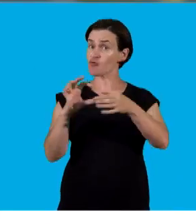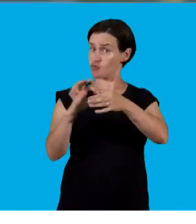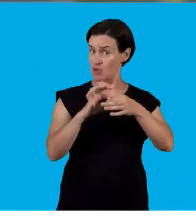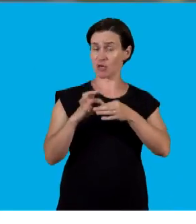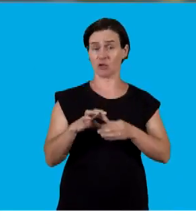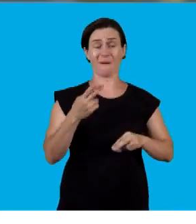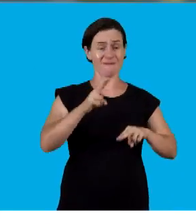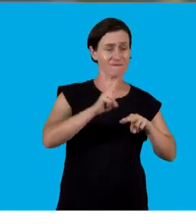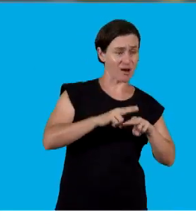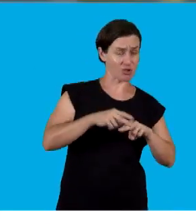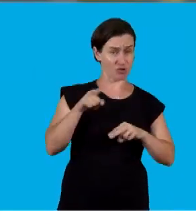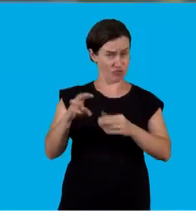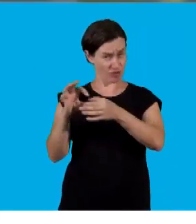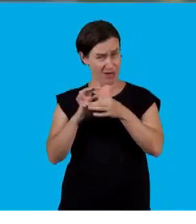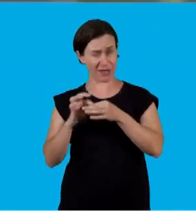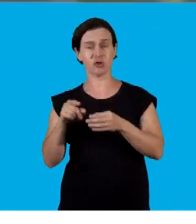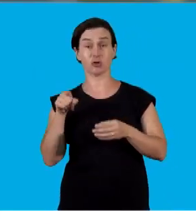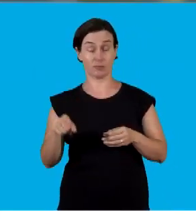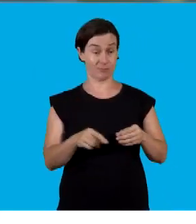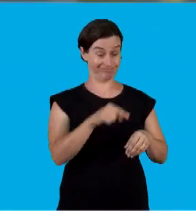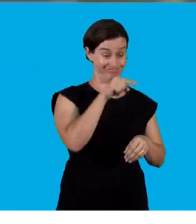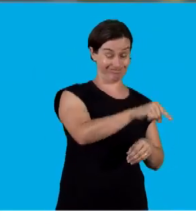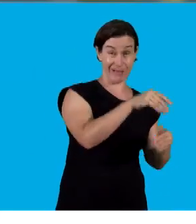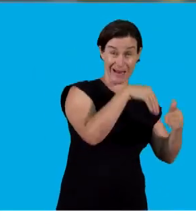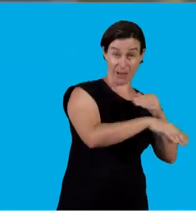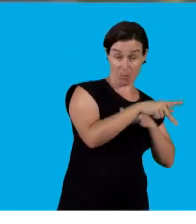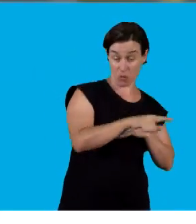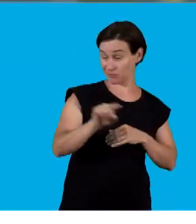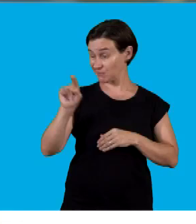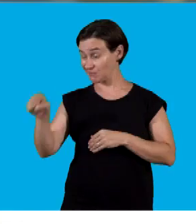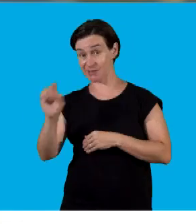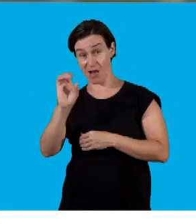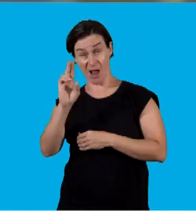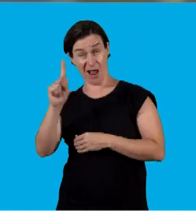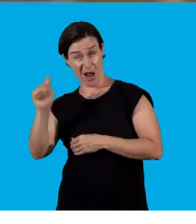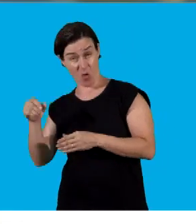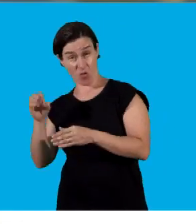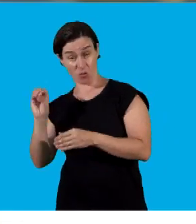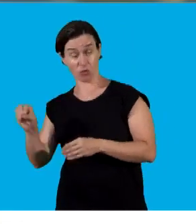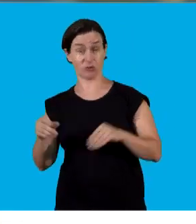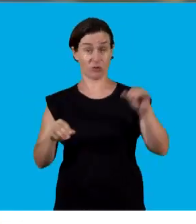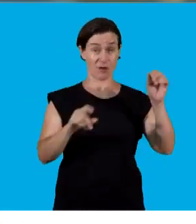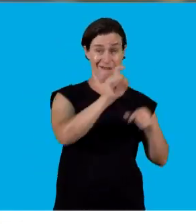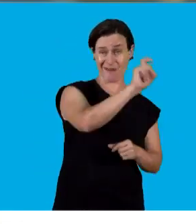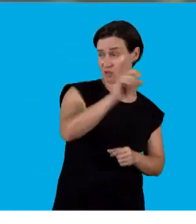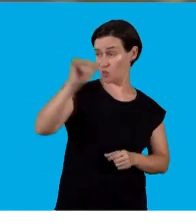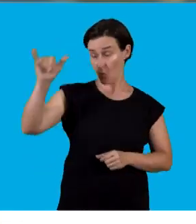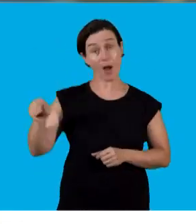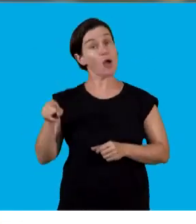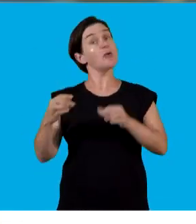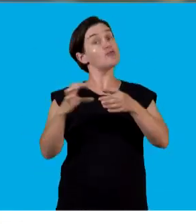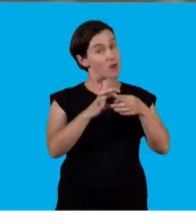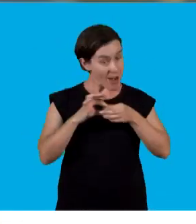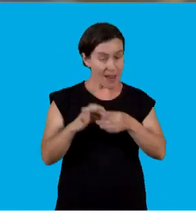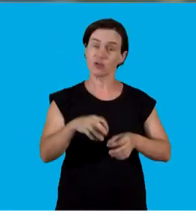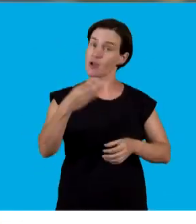comes to functions and relationships. There is a relationship between the input values, which are the X values, with the output values, which is